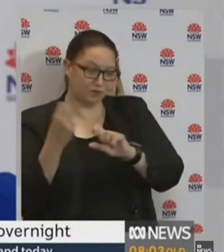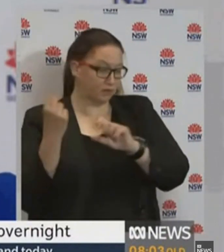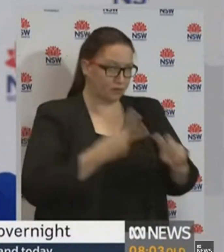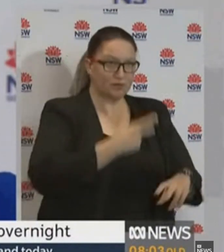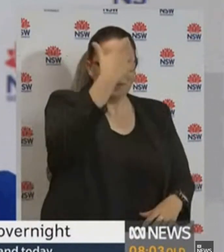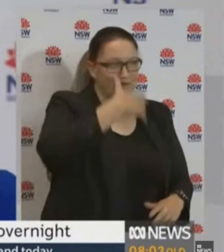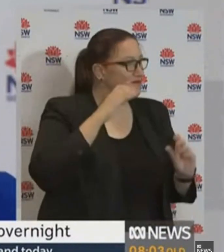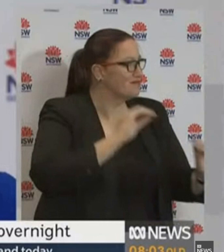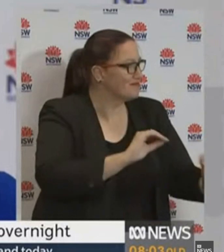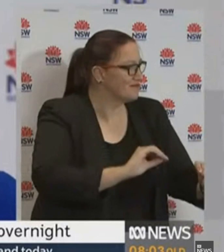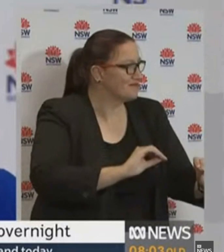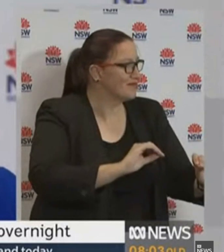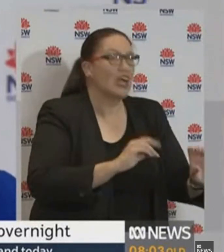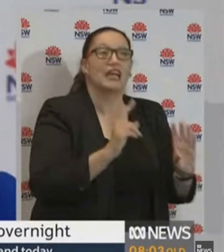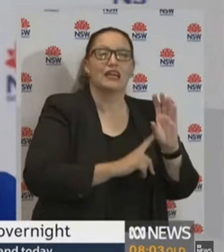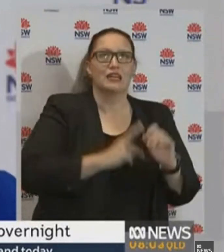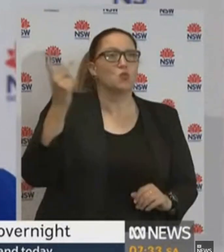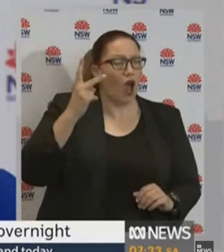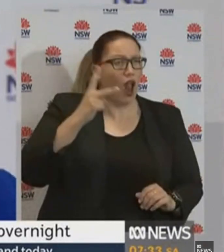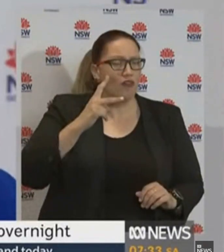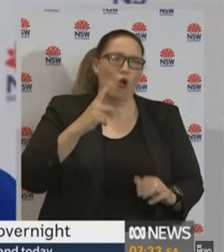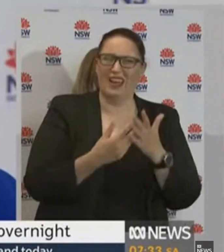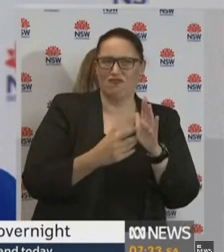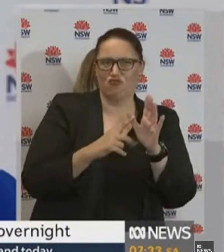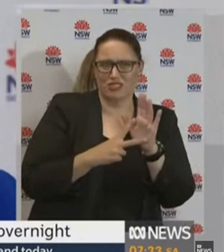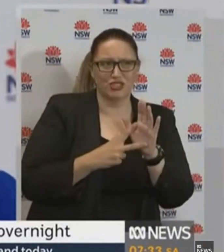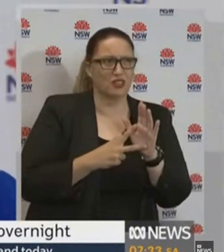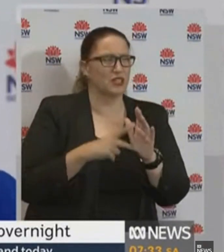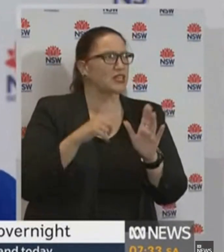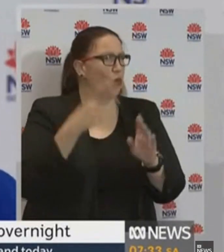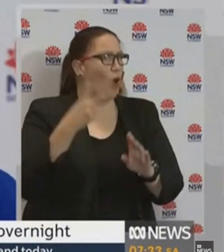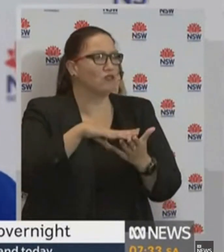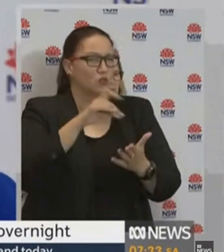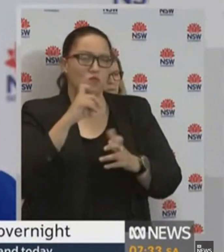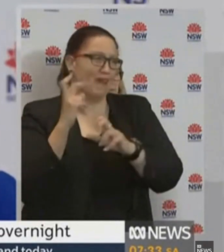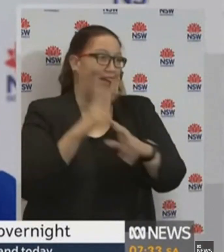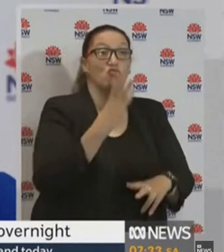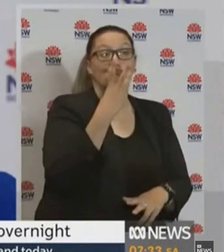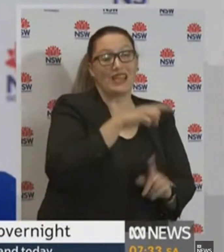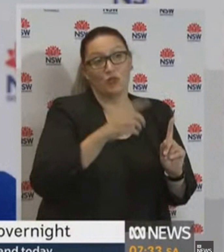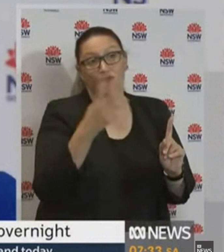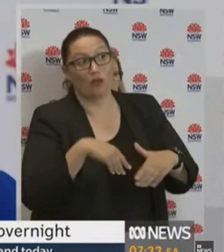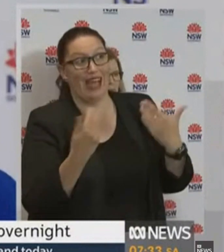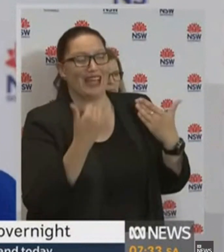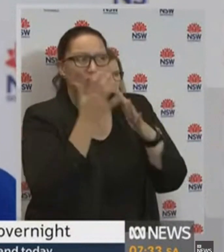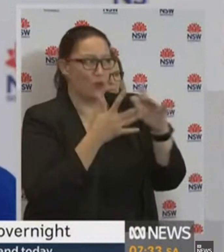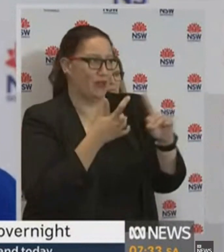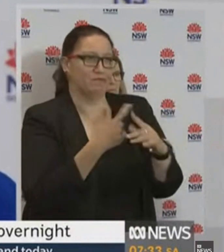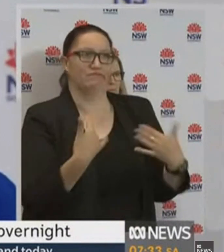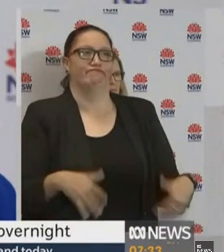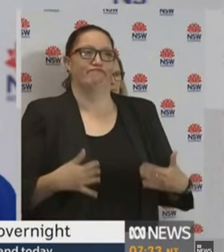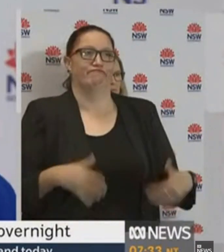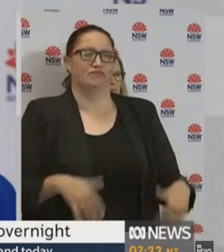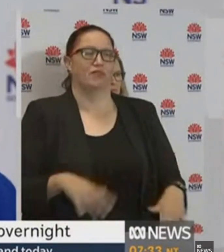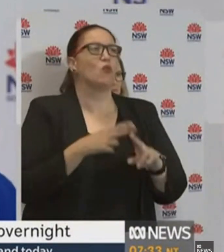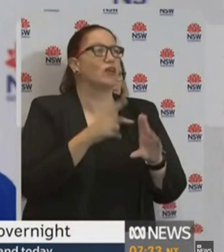public schools, Year 12 will be going back between 3 and 4 days this week. And so significantly for Year 12, it's a higher proportion, and some schools